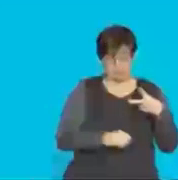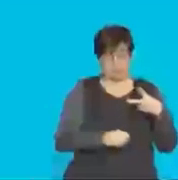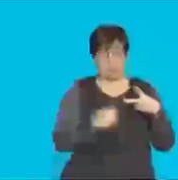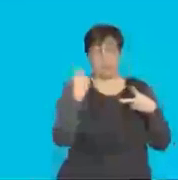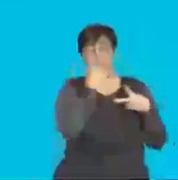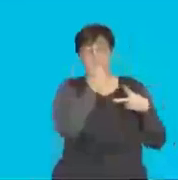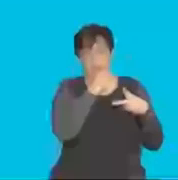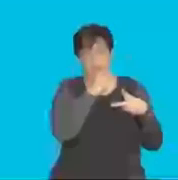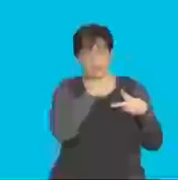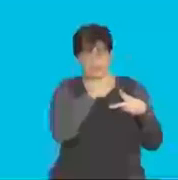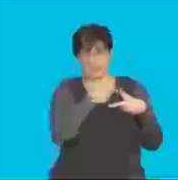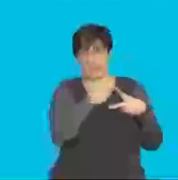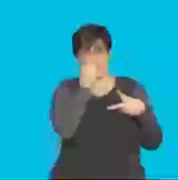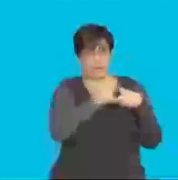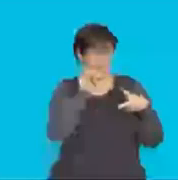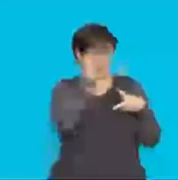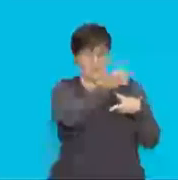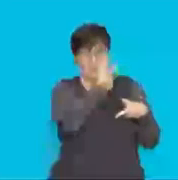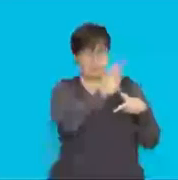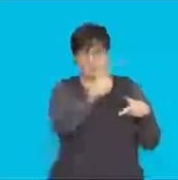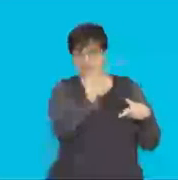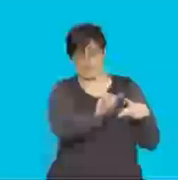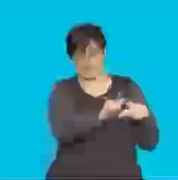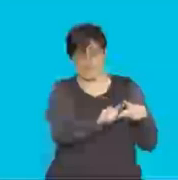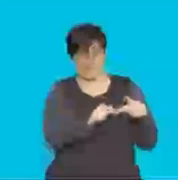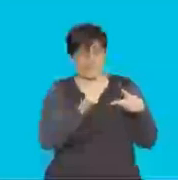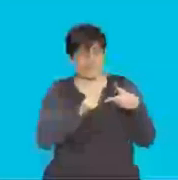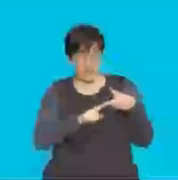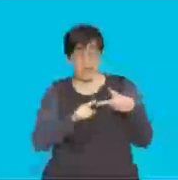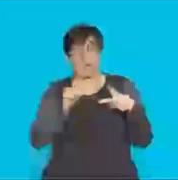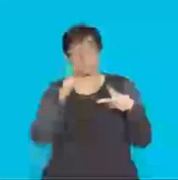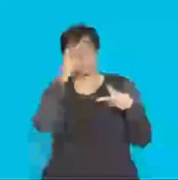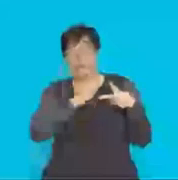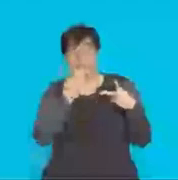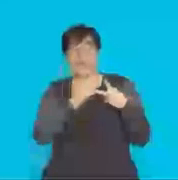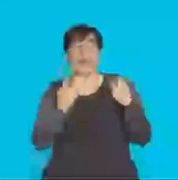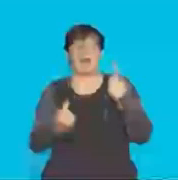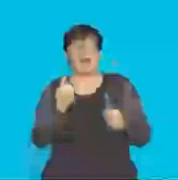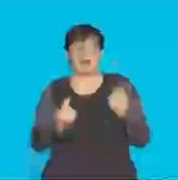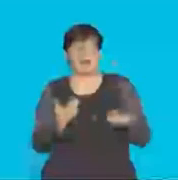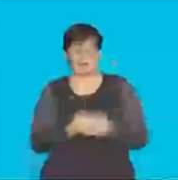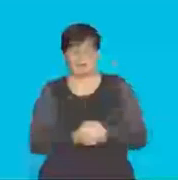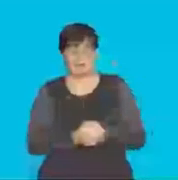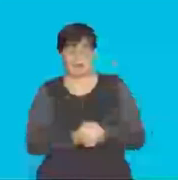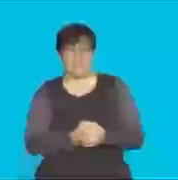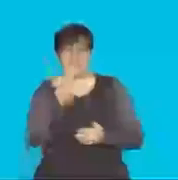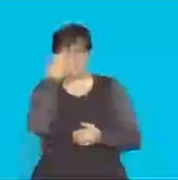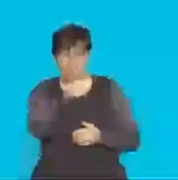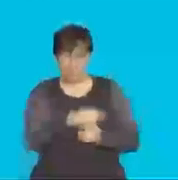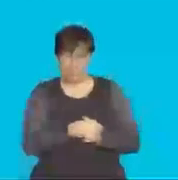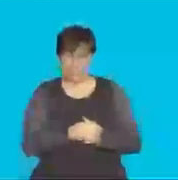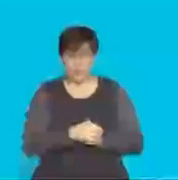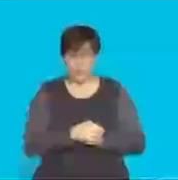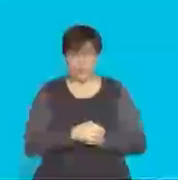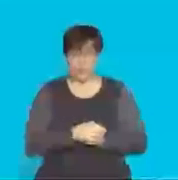be that, and we know that black could be either. But knowing that